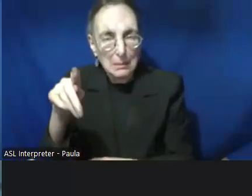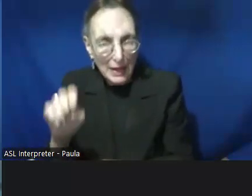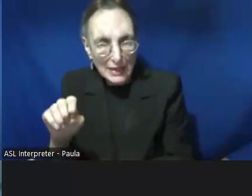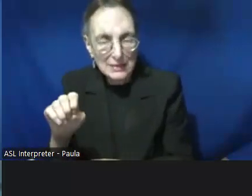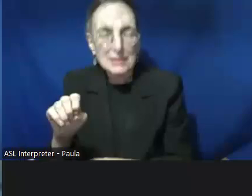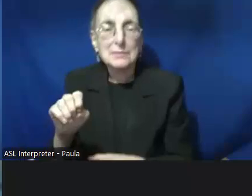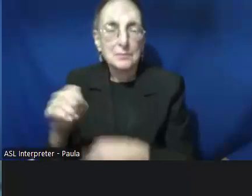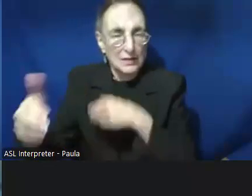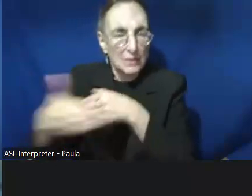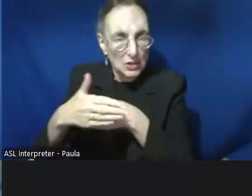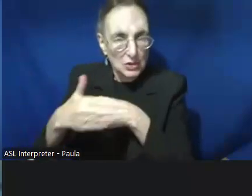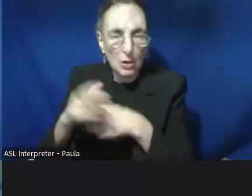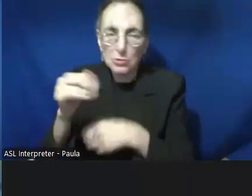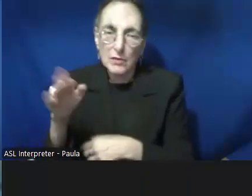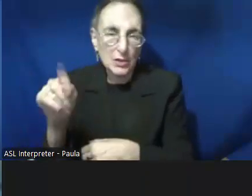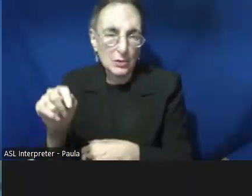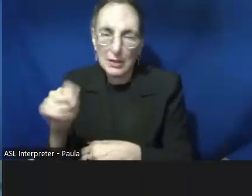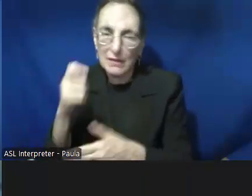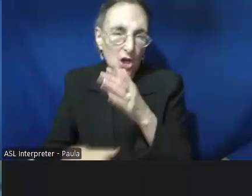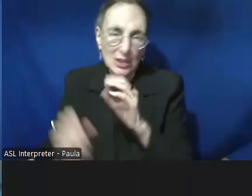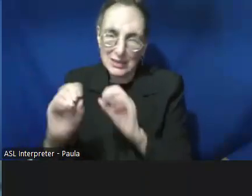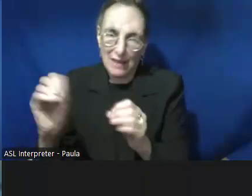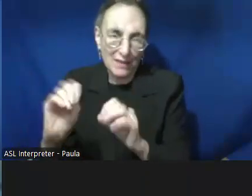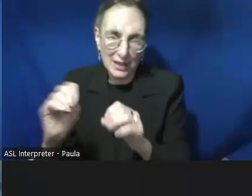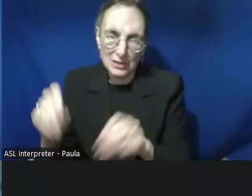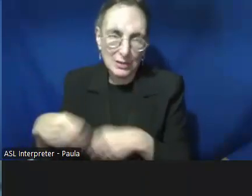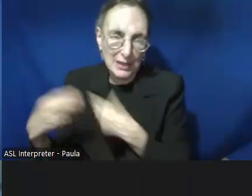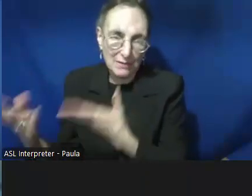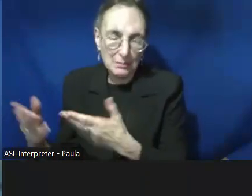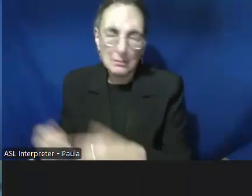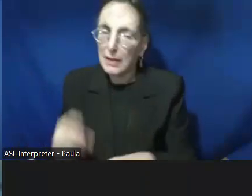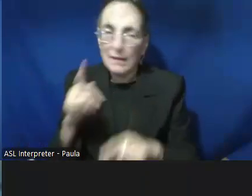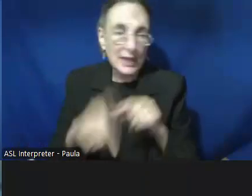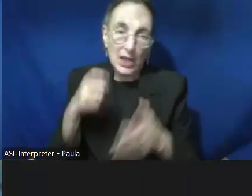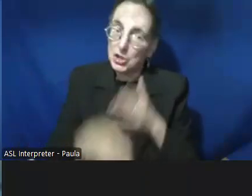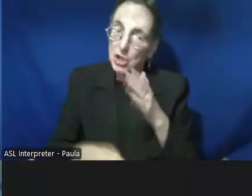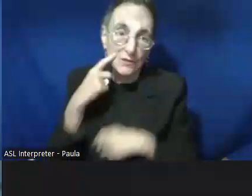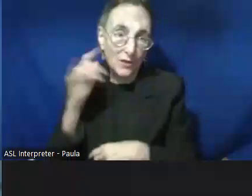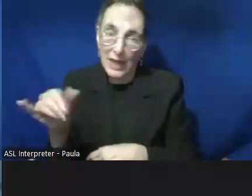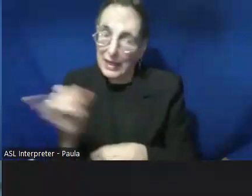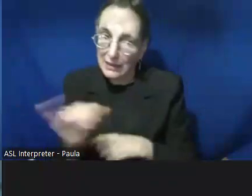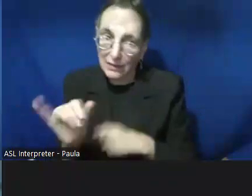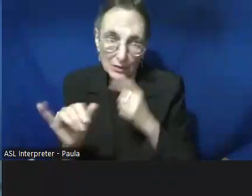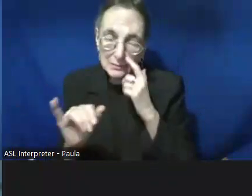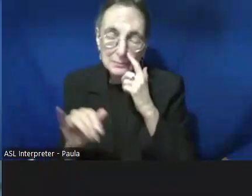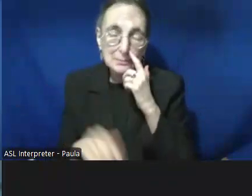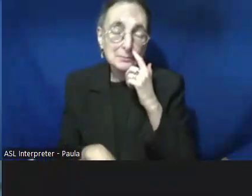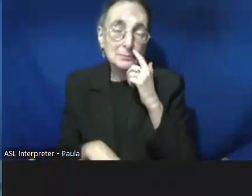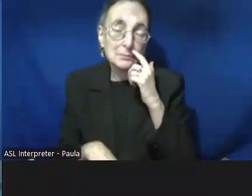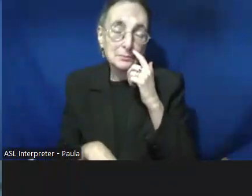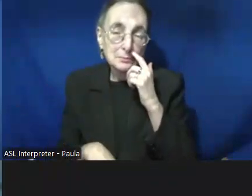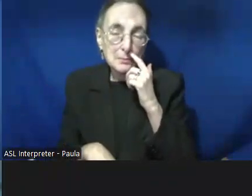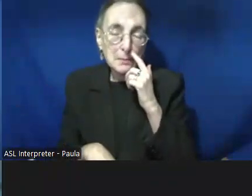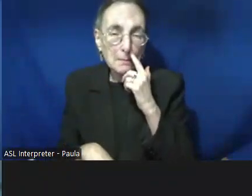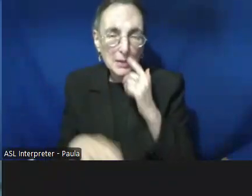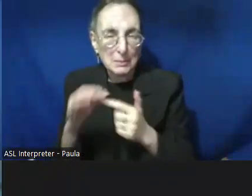the unit. That doesn't cost anything. And they can't charge for it either. And then the other is